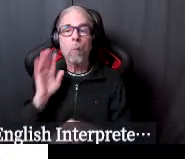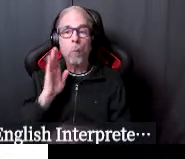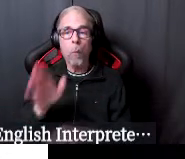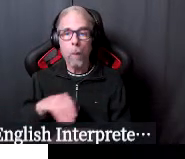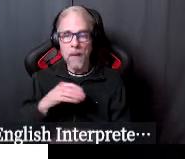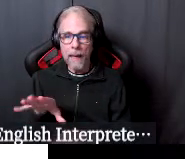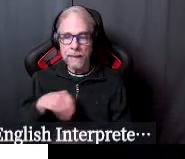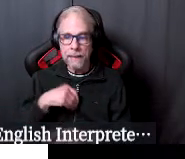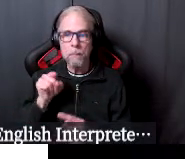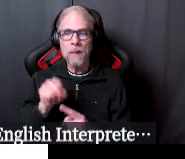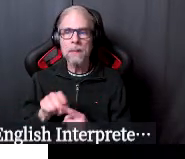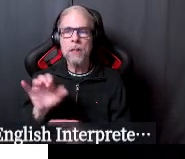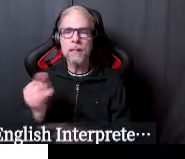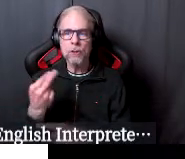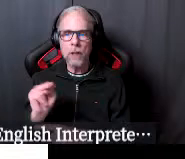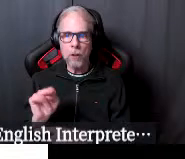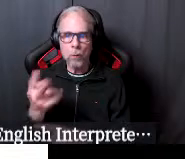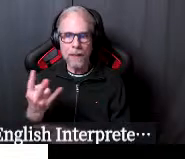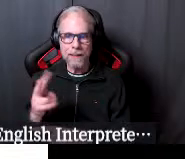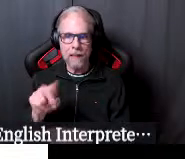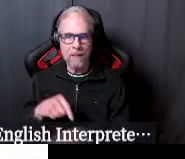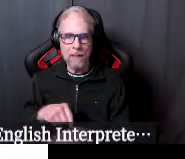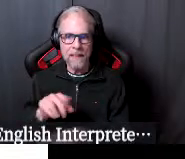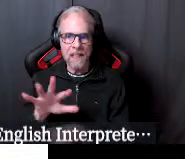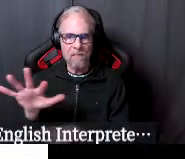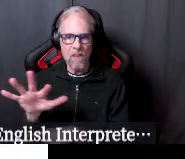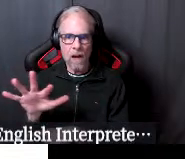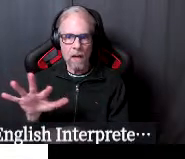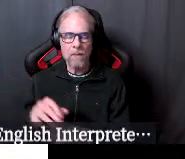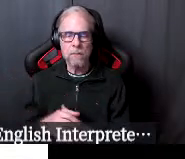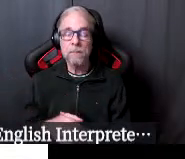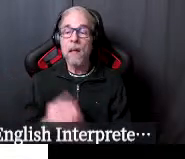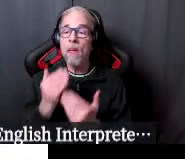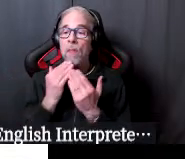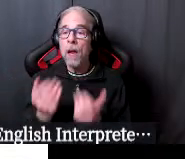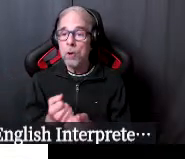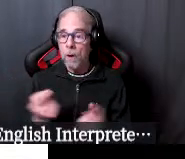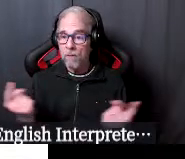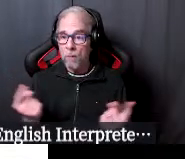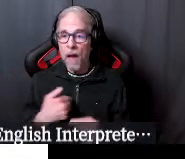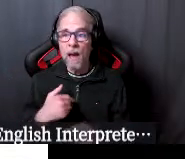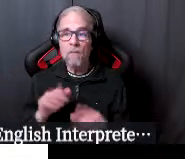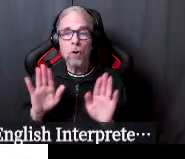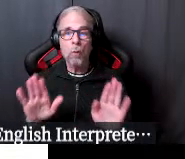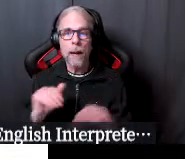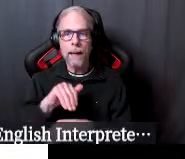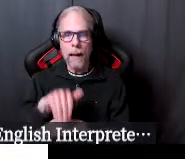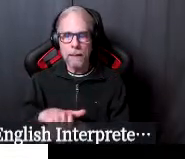to January 17th at 5 p.m. Thank you, everybody. Have a great night.